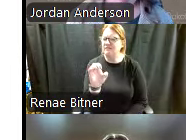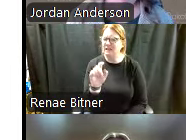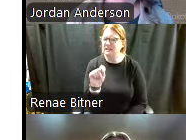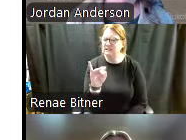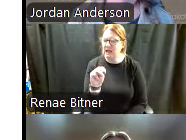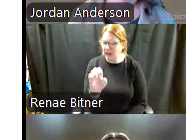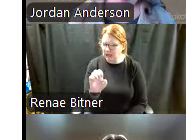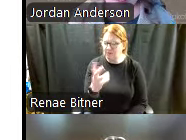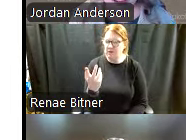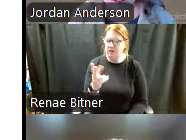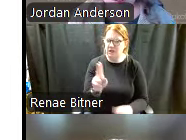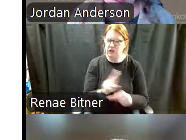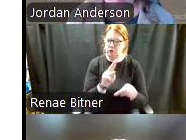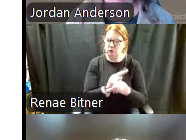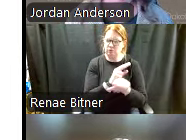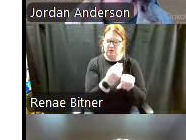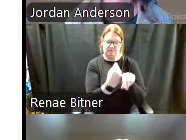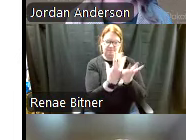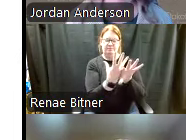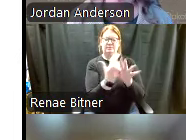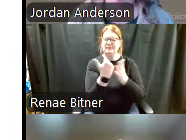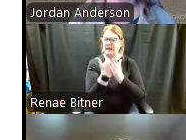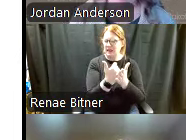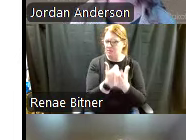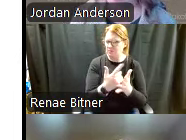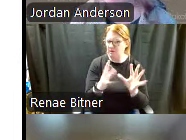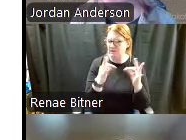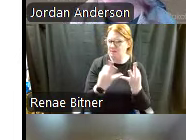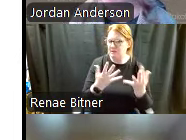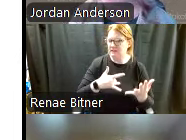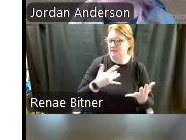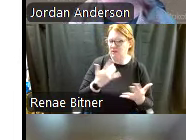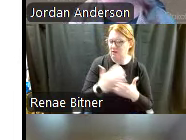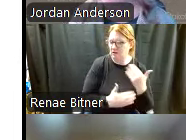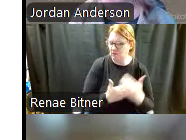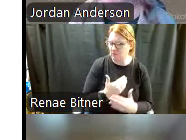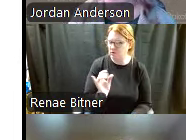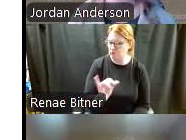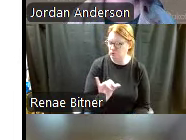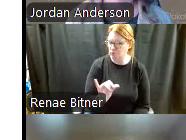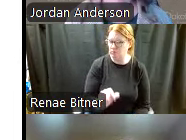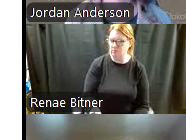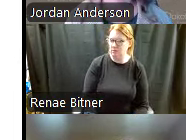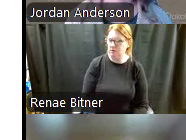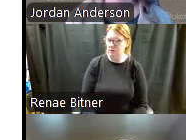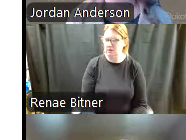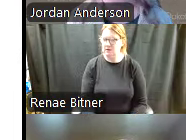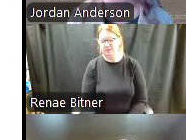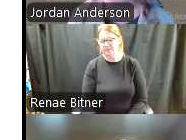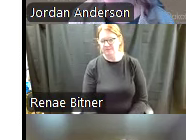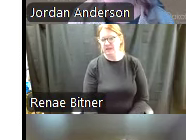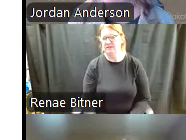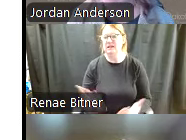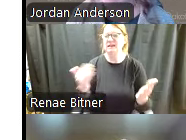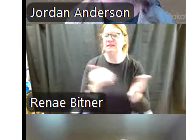use of that virtual technology to help families feel more comfortable as well. So that's another big question